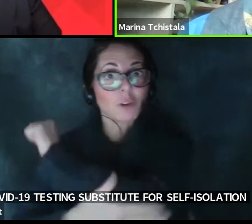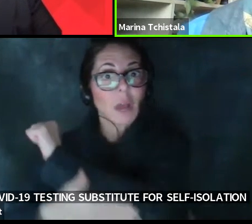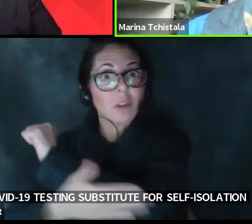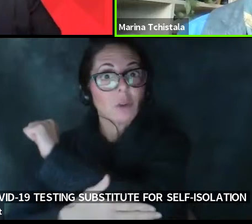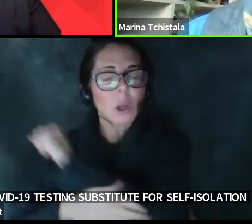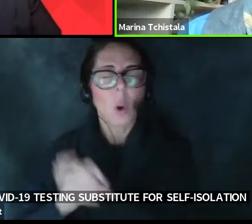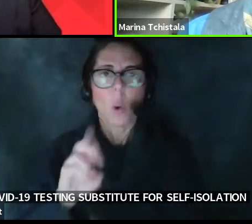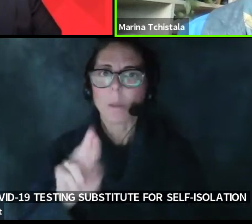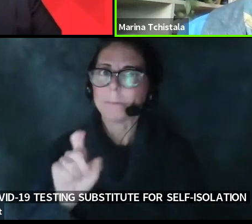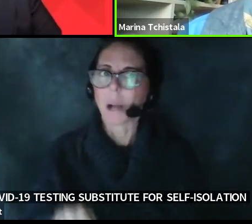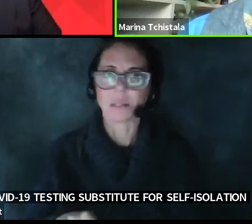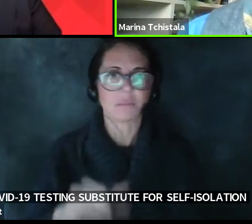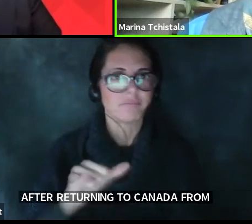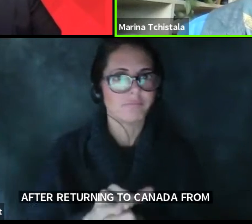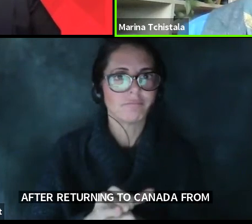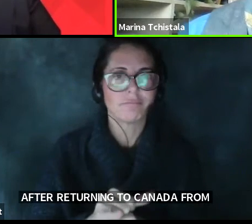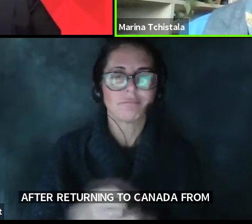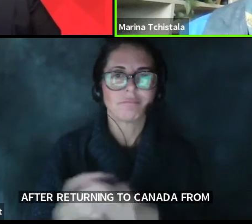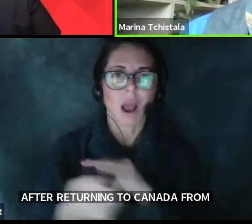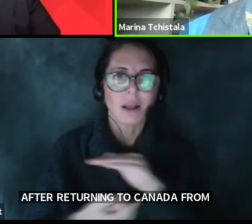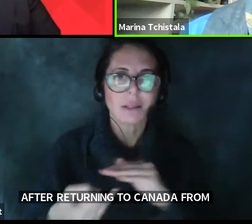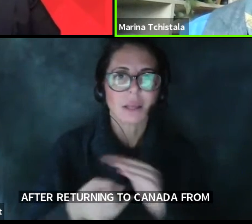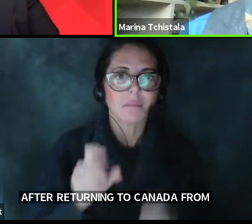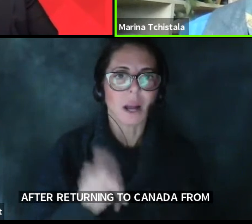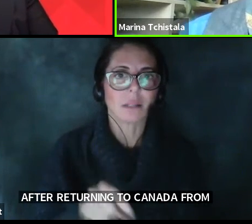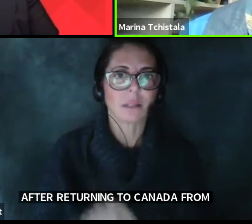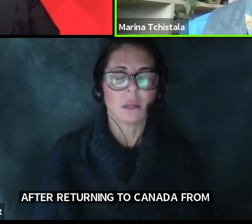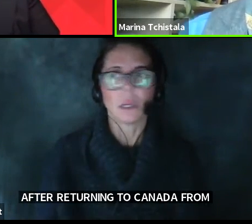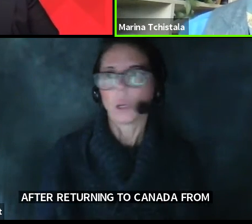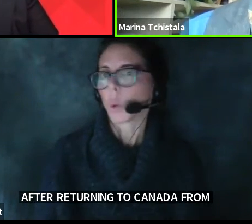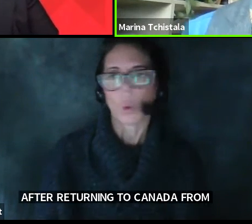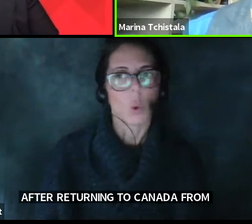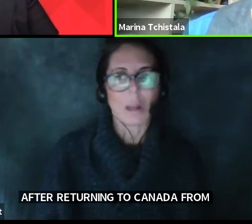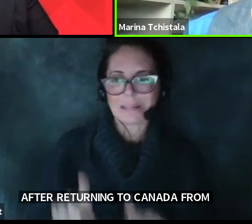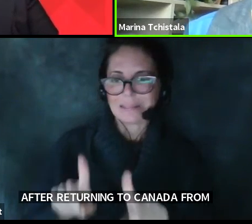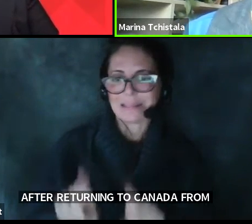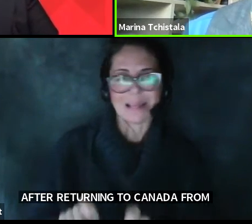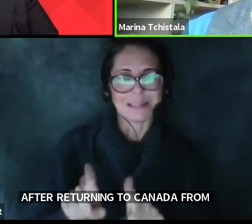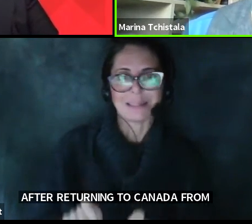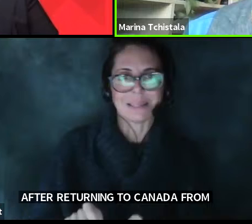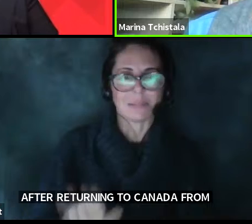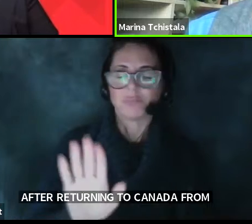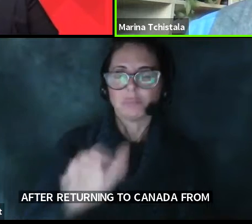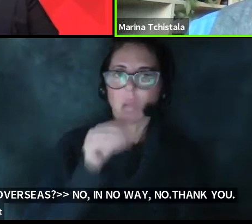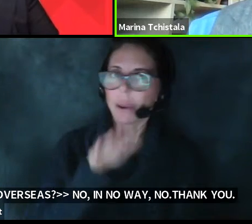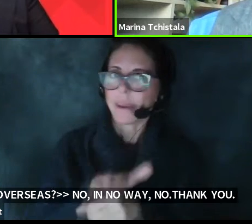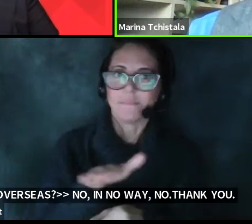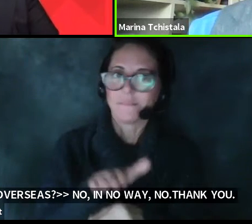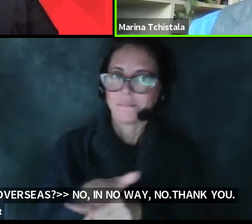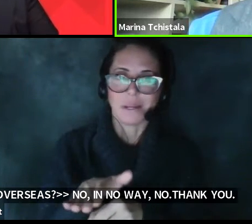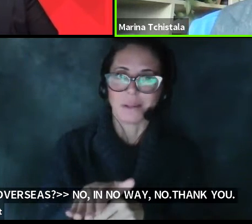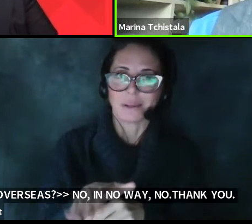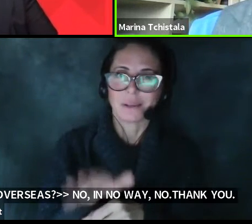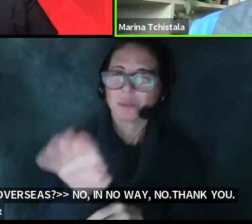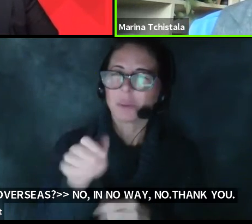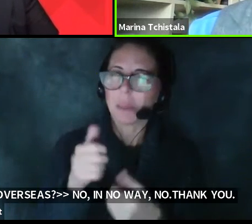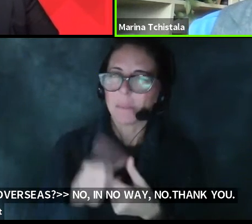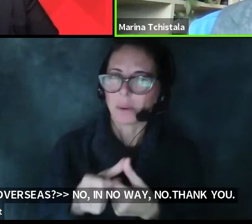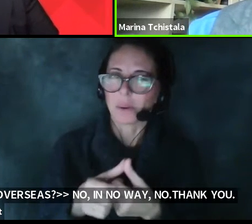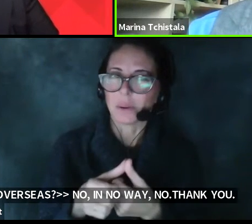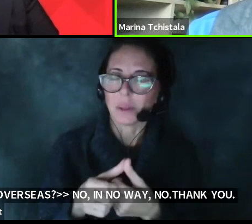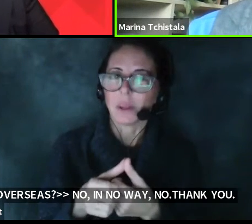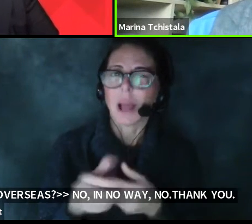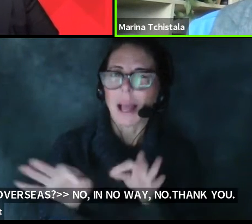No, in no way. No, thank you. The answer is clearly no, because as we said, testing